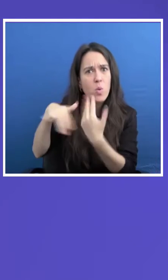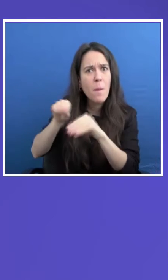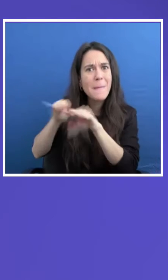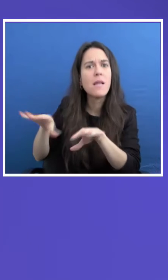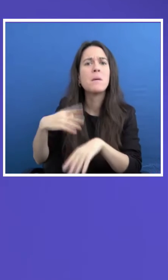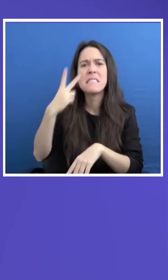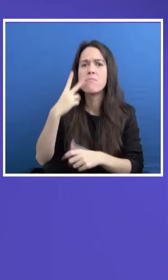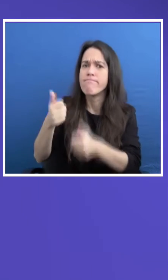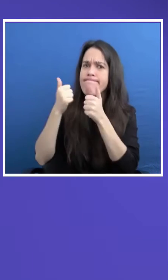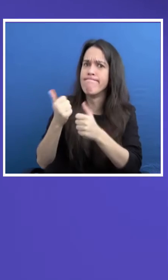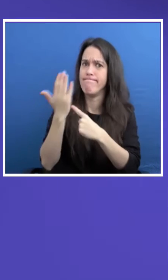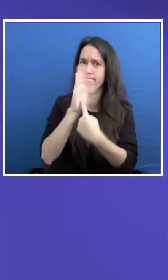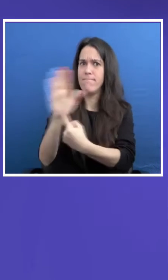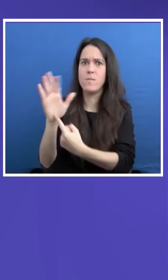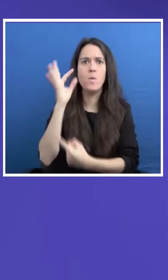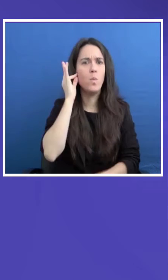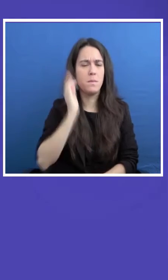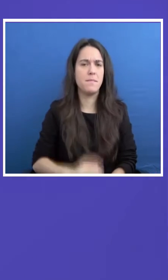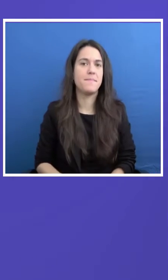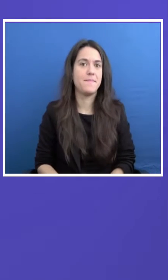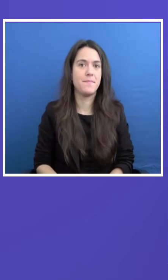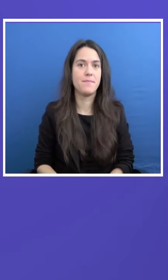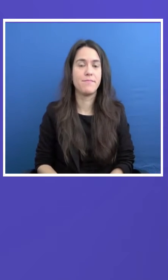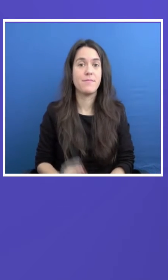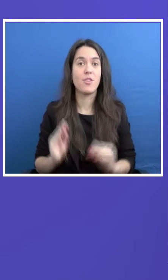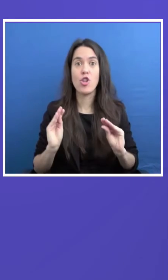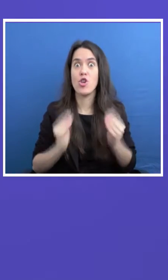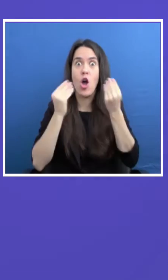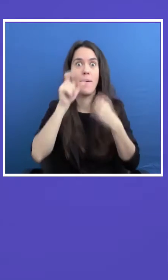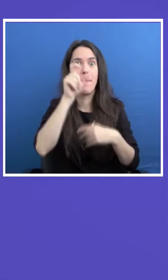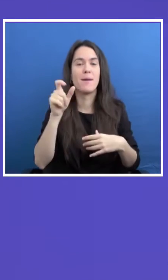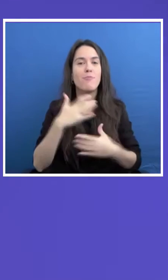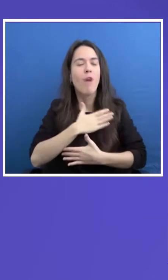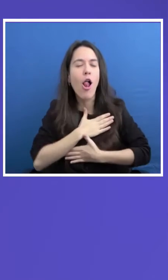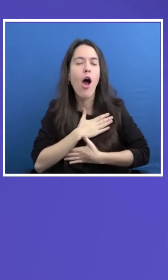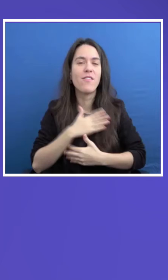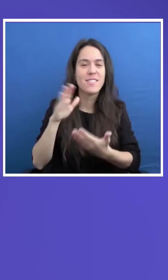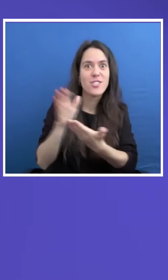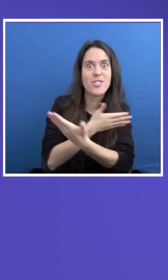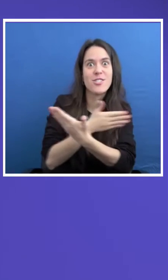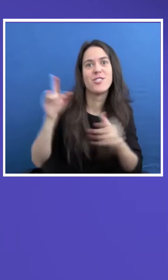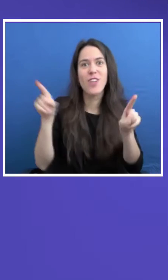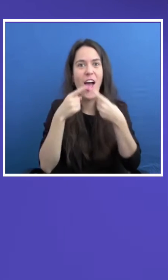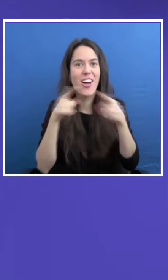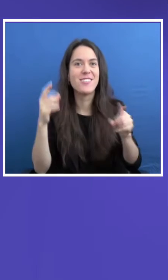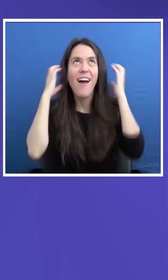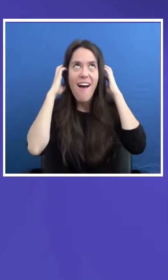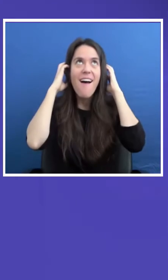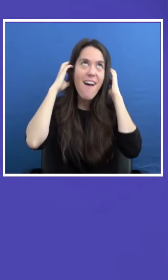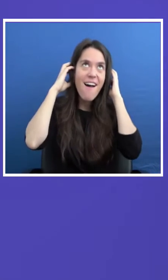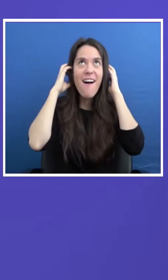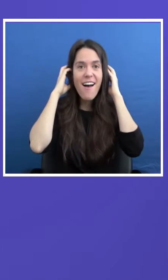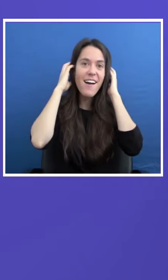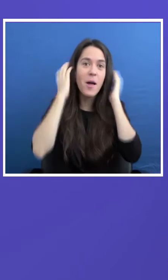young people love to listen songs. When you have a famous